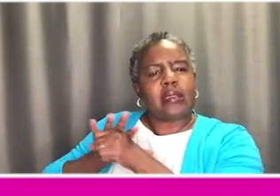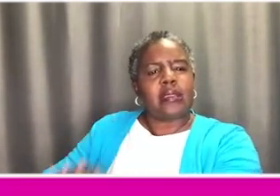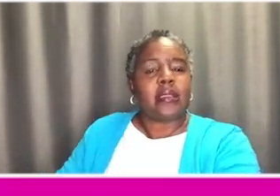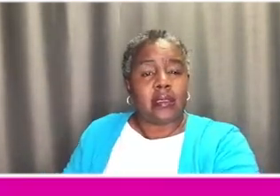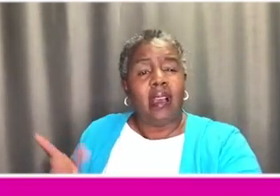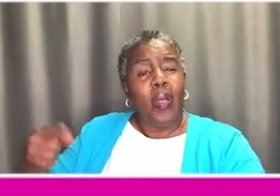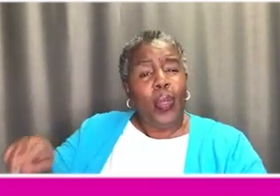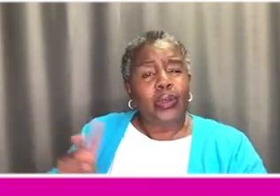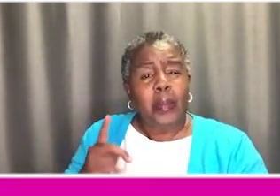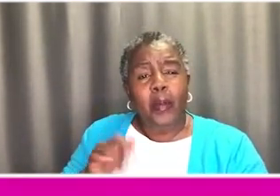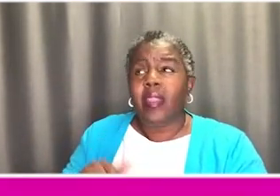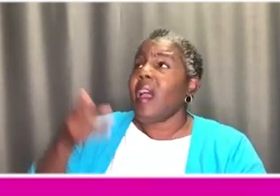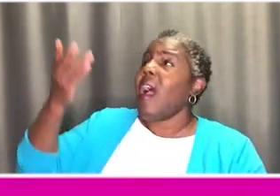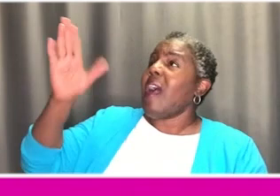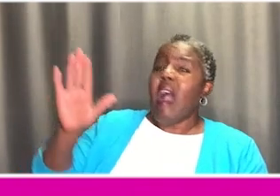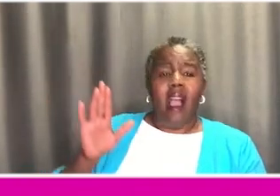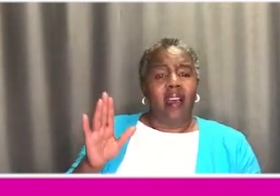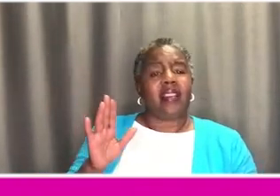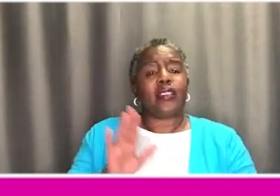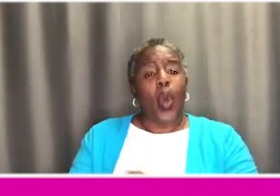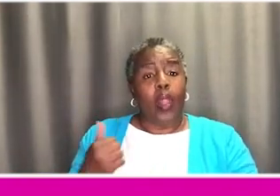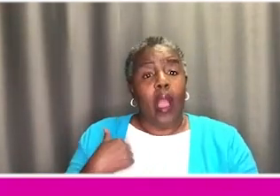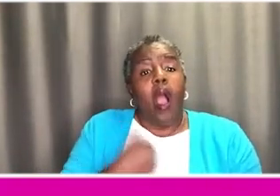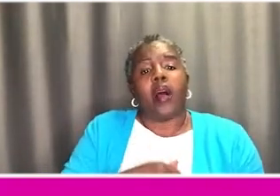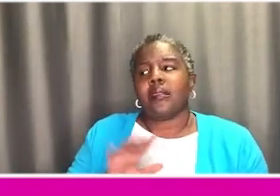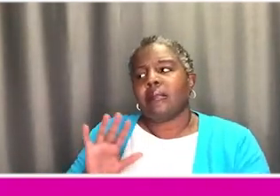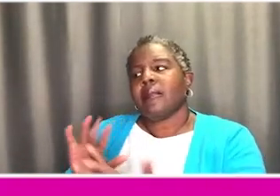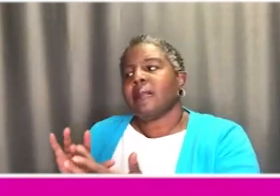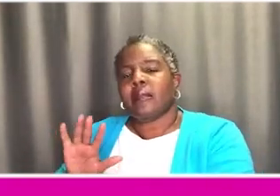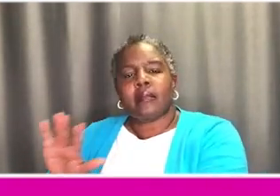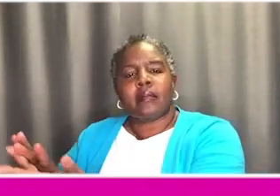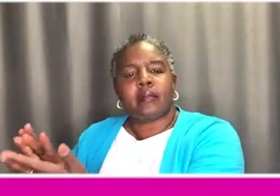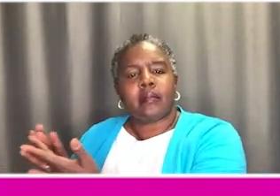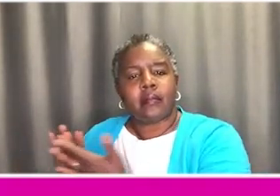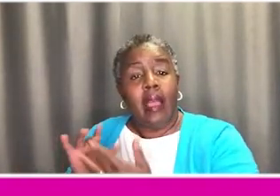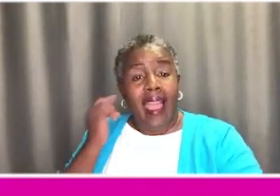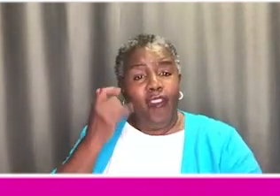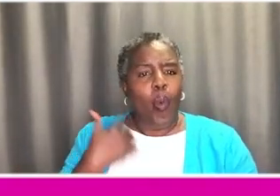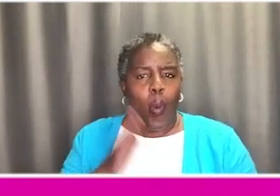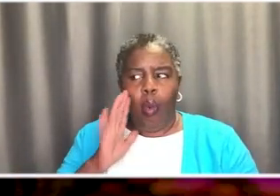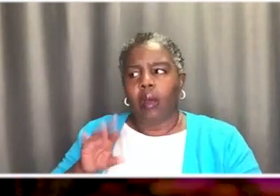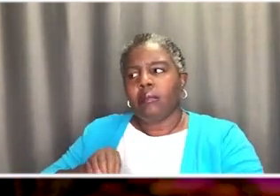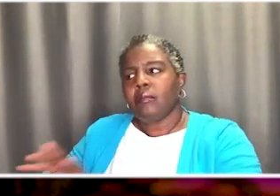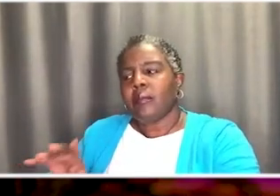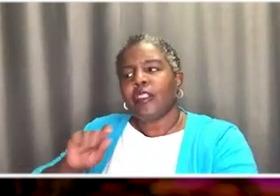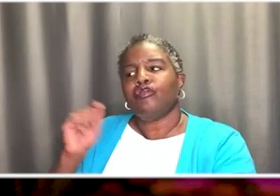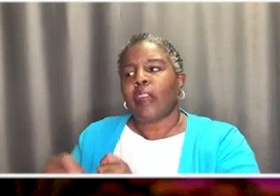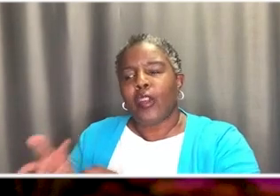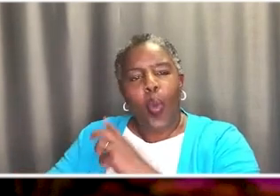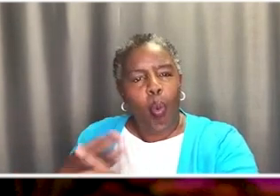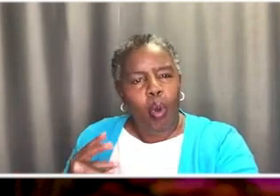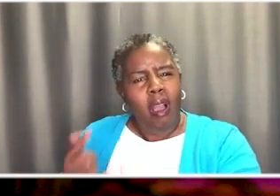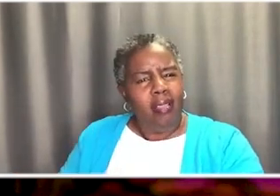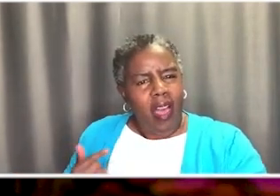those are the ones that God is calling us to. If we're going to make a difference in the world and the